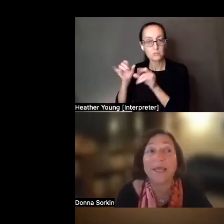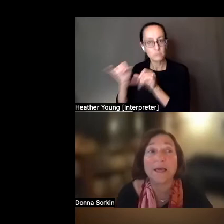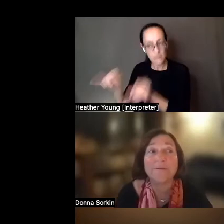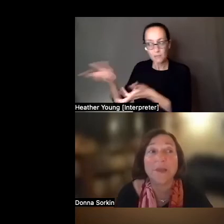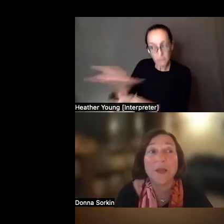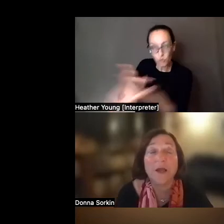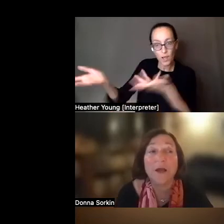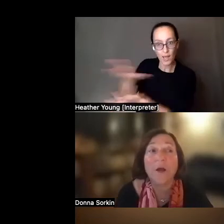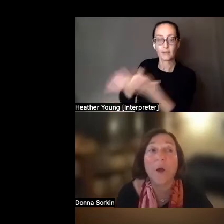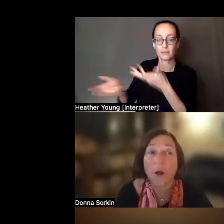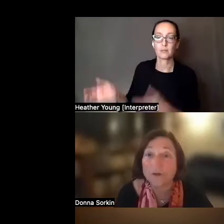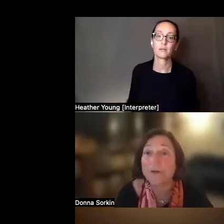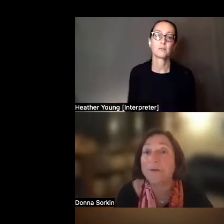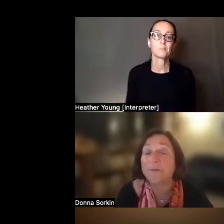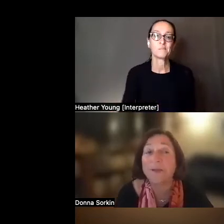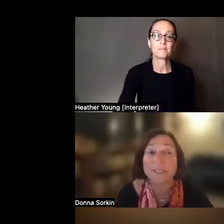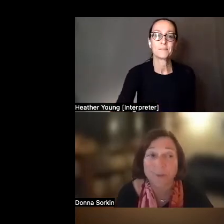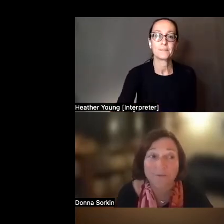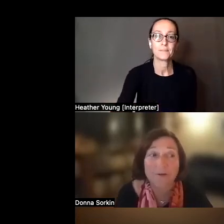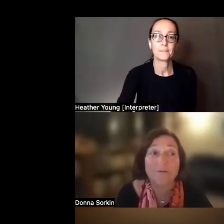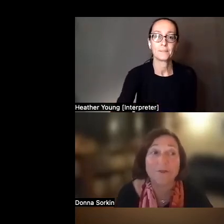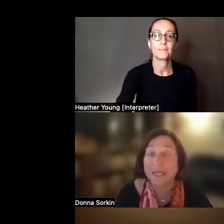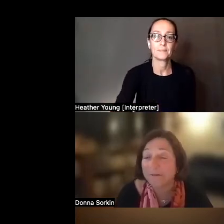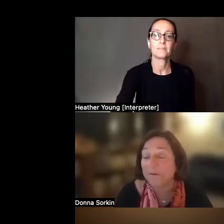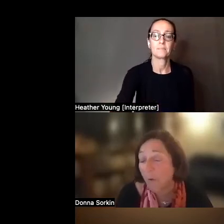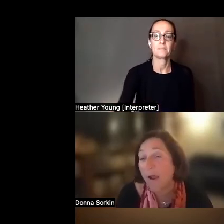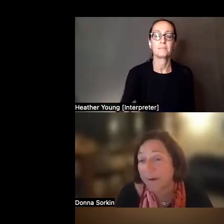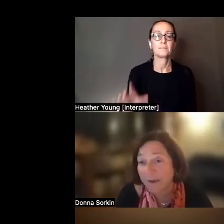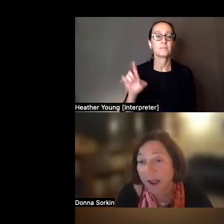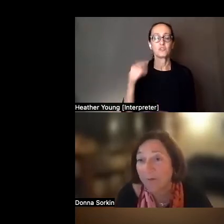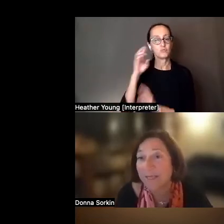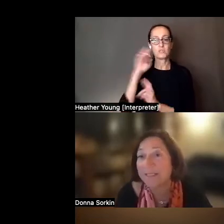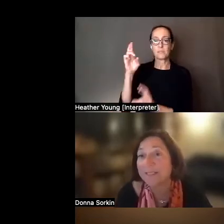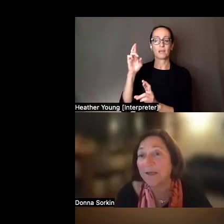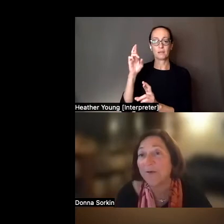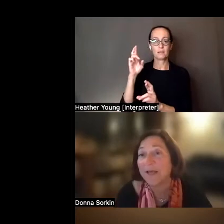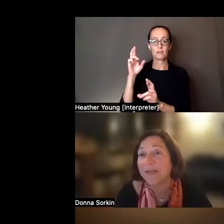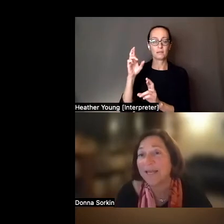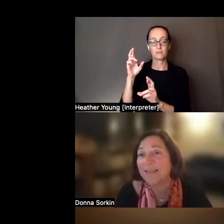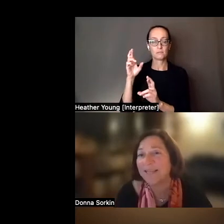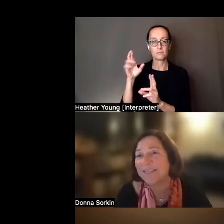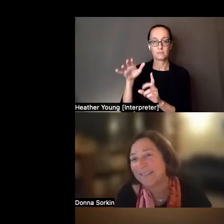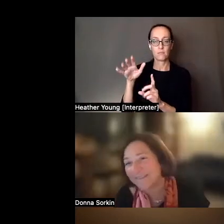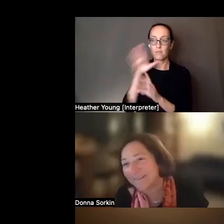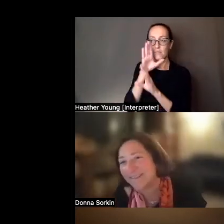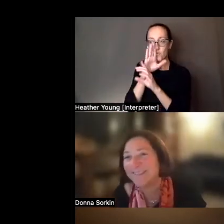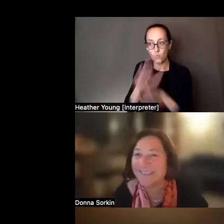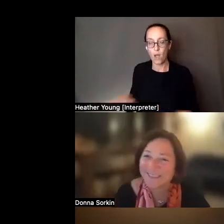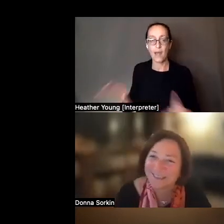they are being respectful of the need for a quiet environment. So that's a